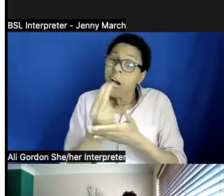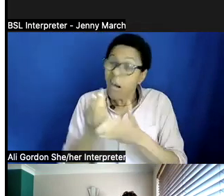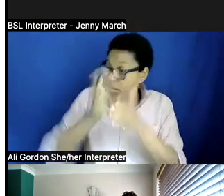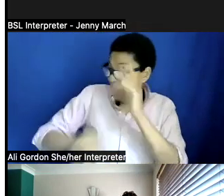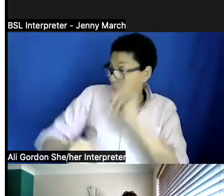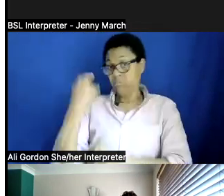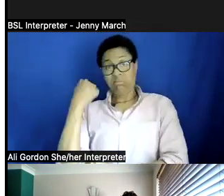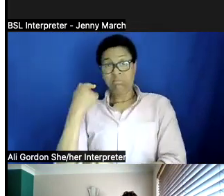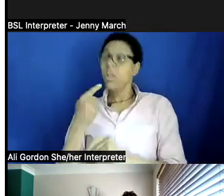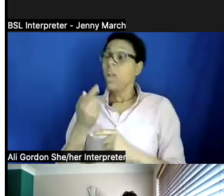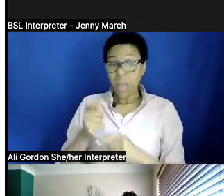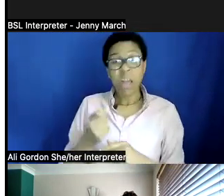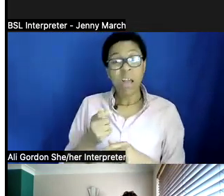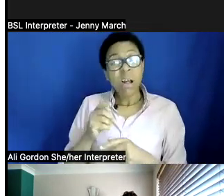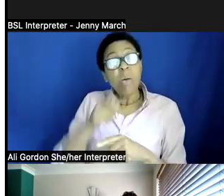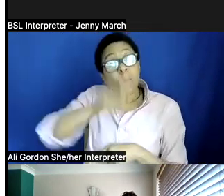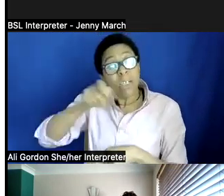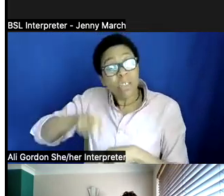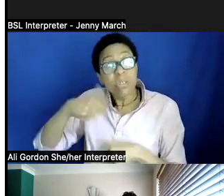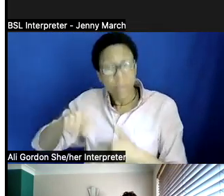patients had been making like whilst with him.